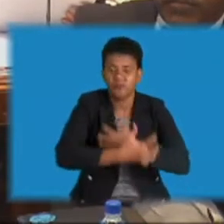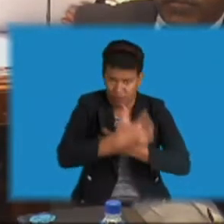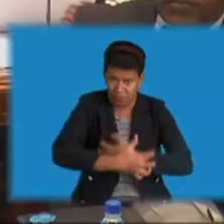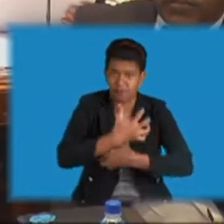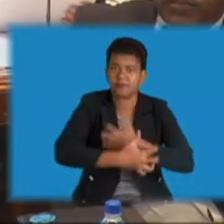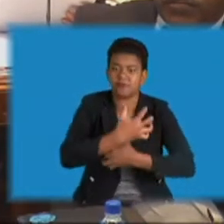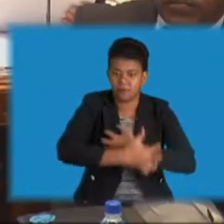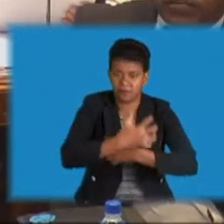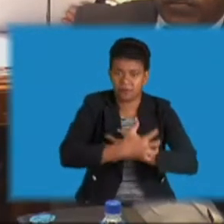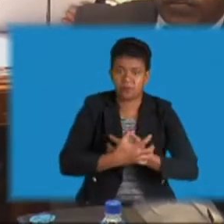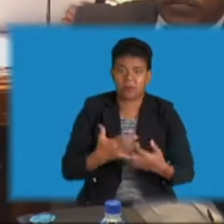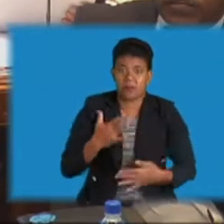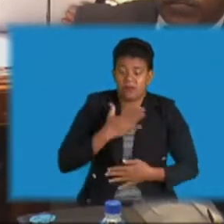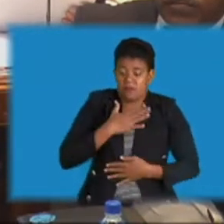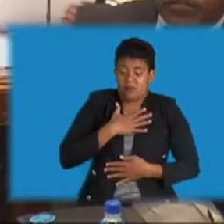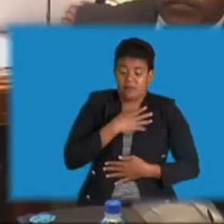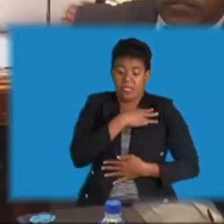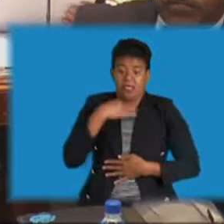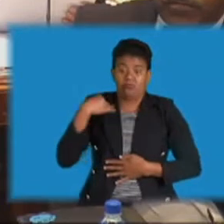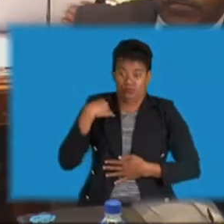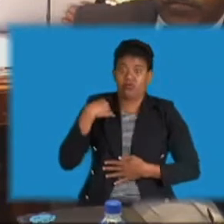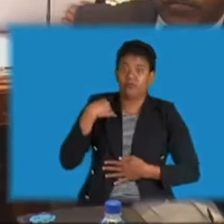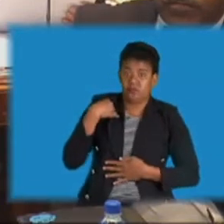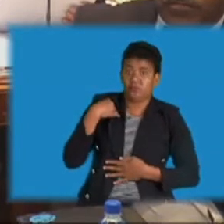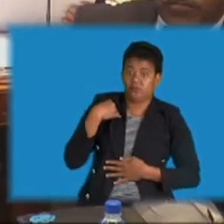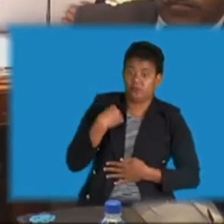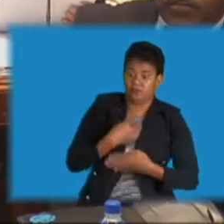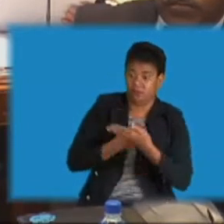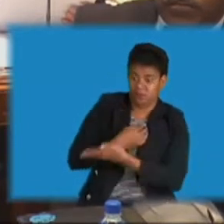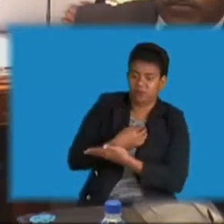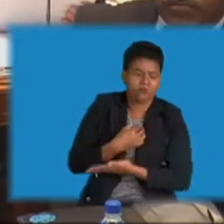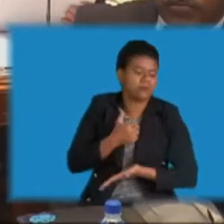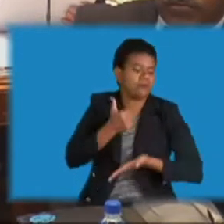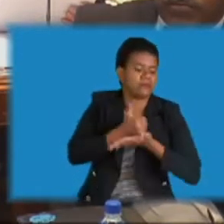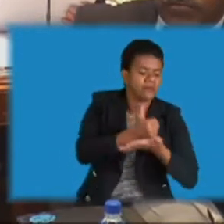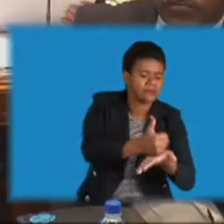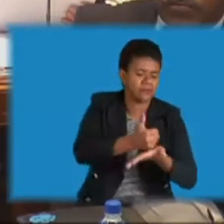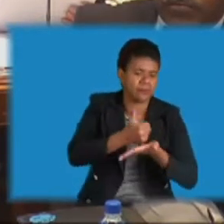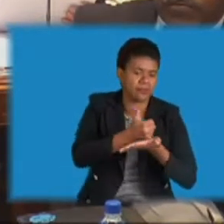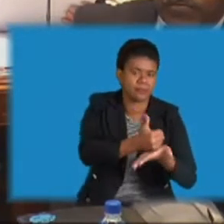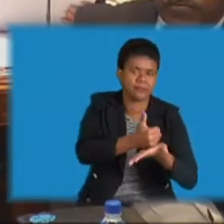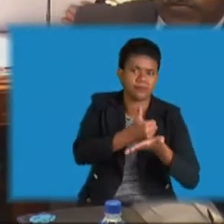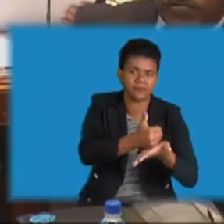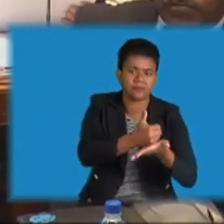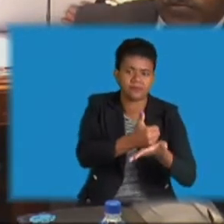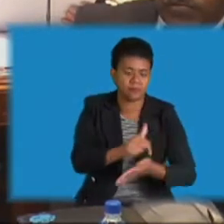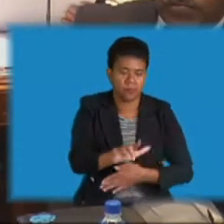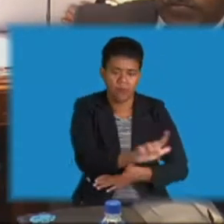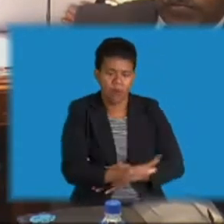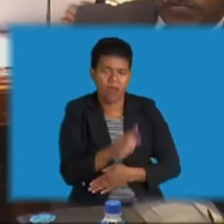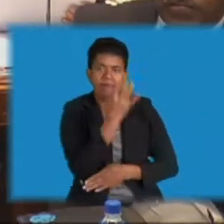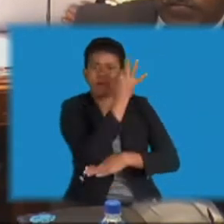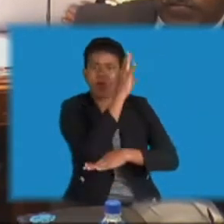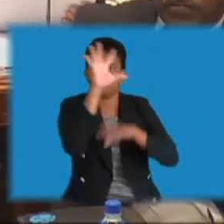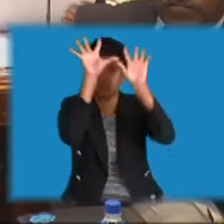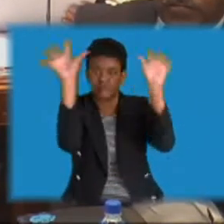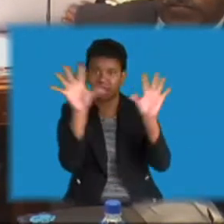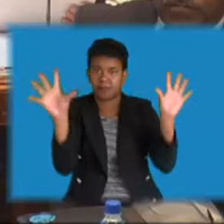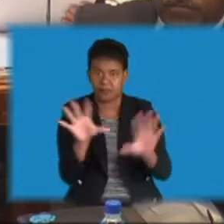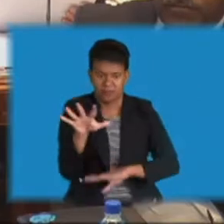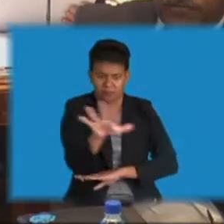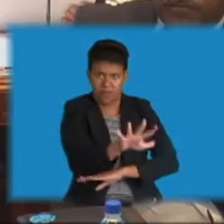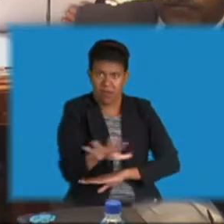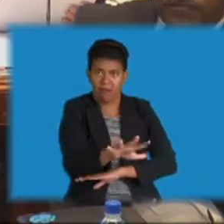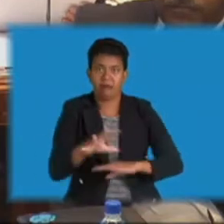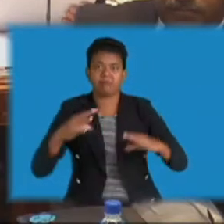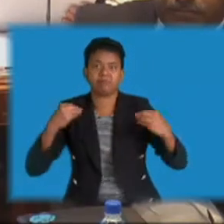My ministry, Madam Speaker, has been assisting our local forest sector business through a seed capital assistance revolving